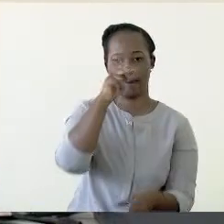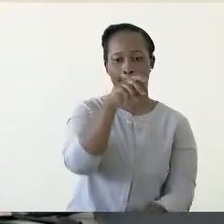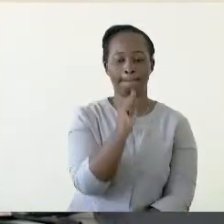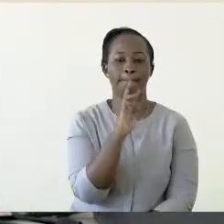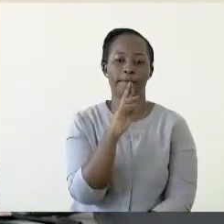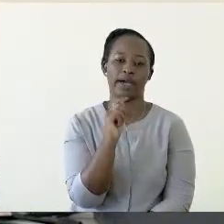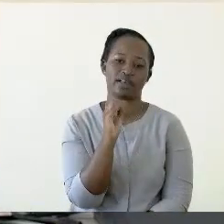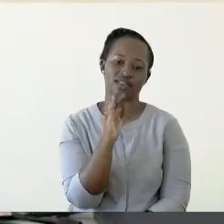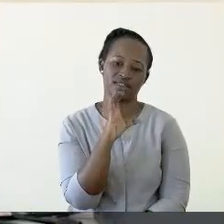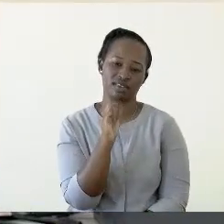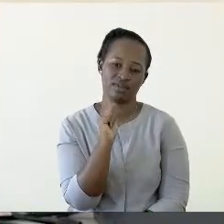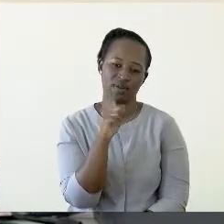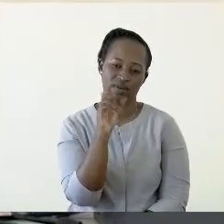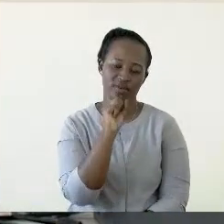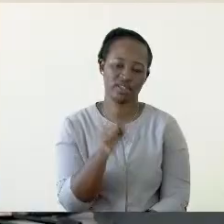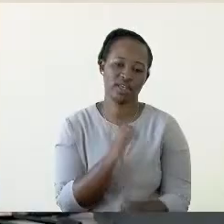you will list more